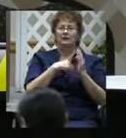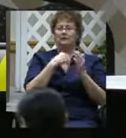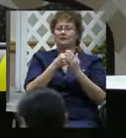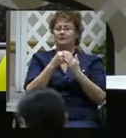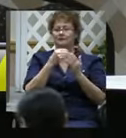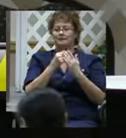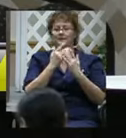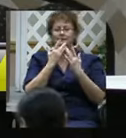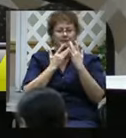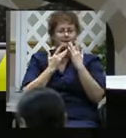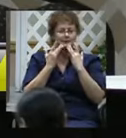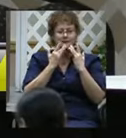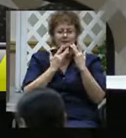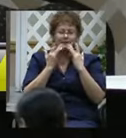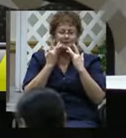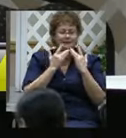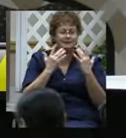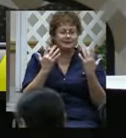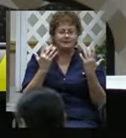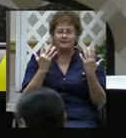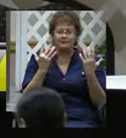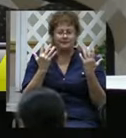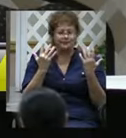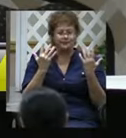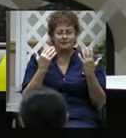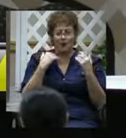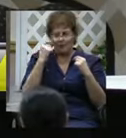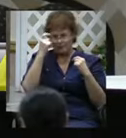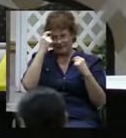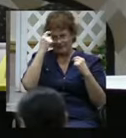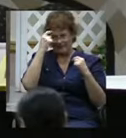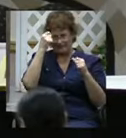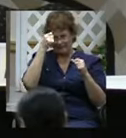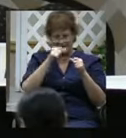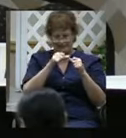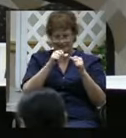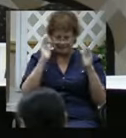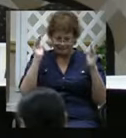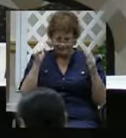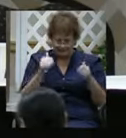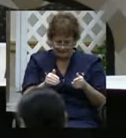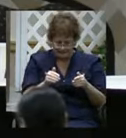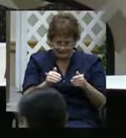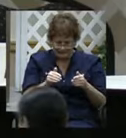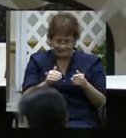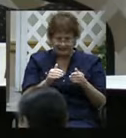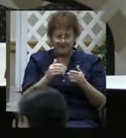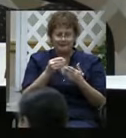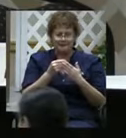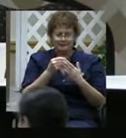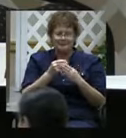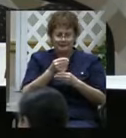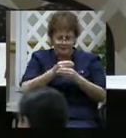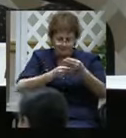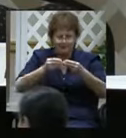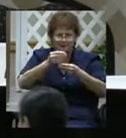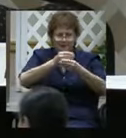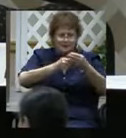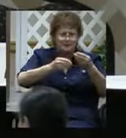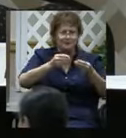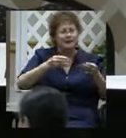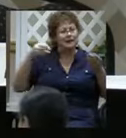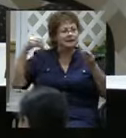have limited resources, so we have to be always mindful of being fiscally prudent, because we would hate to be